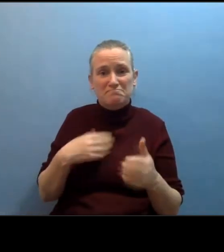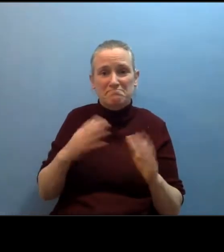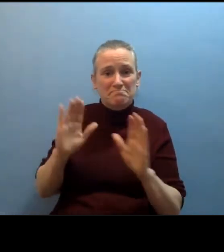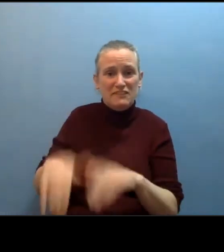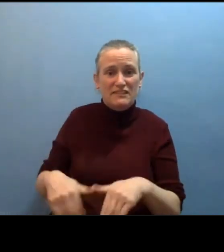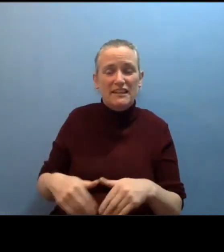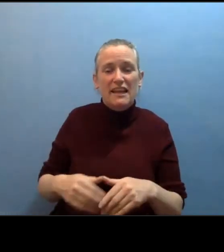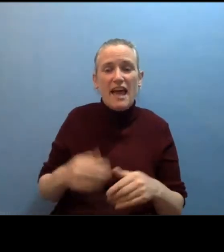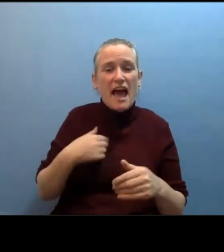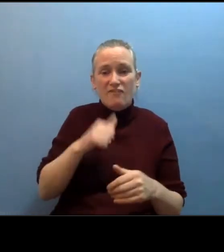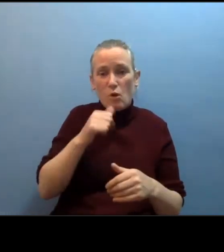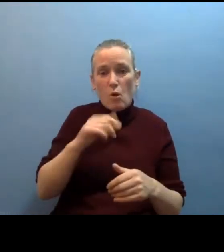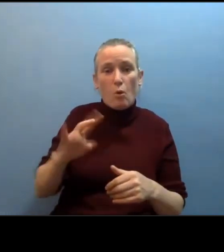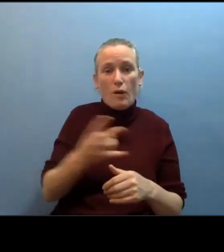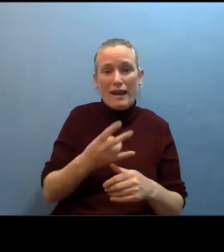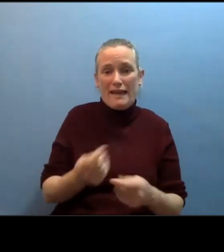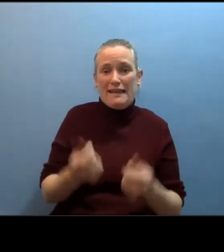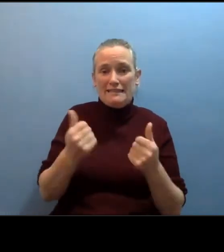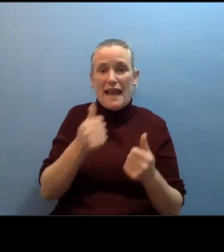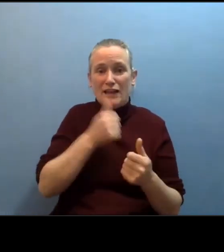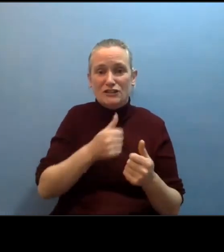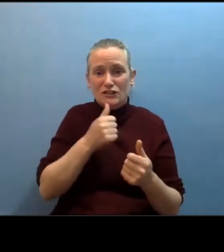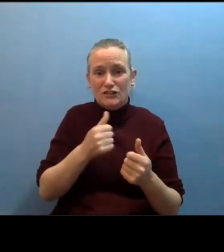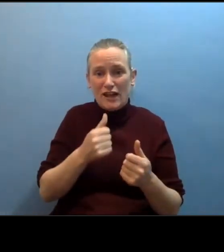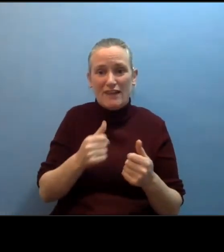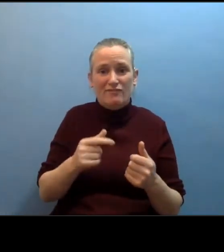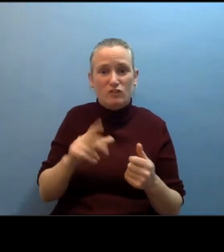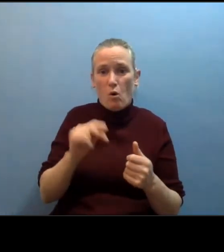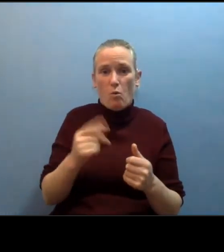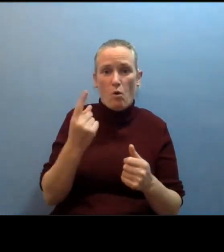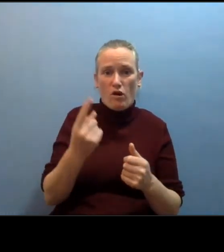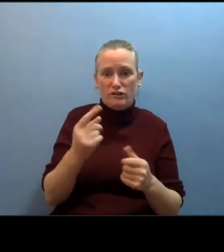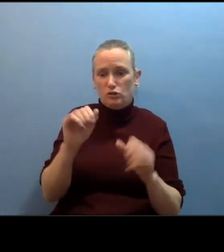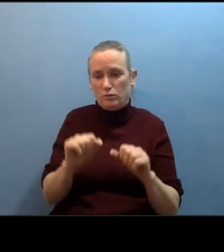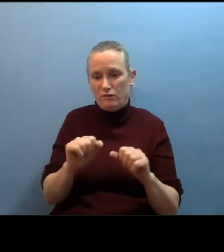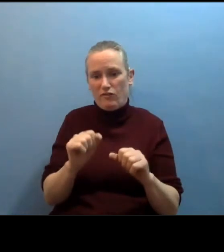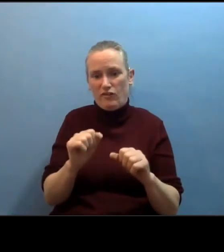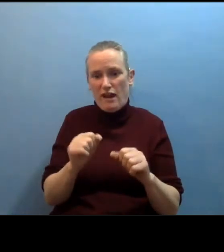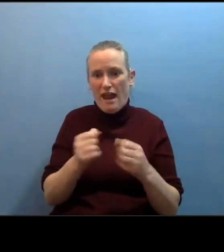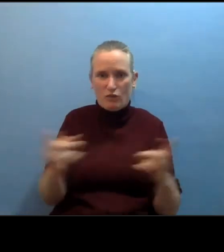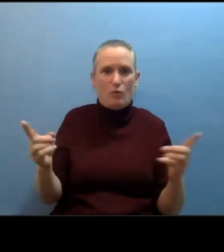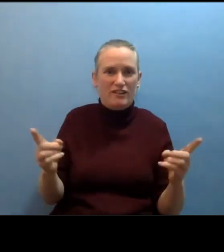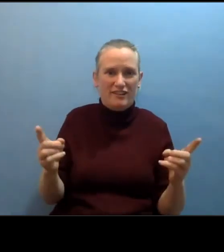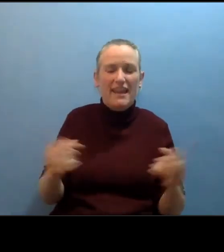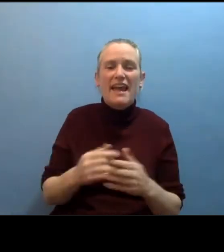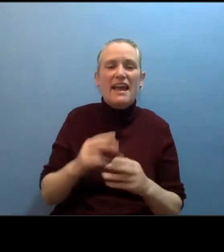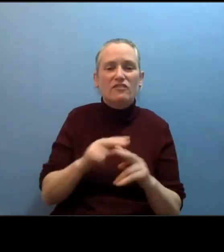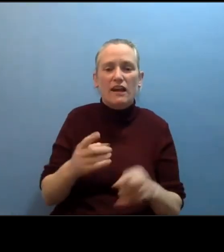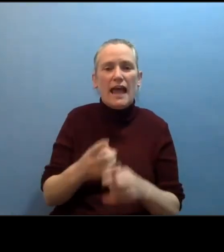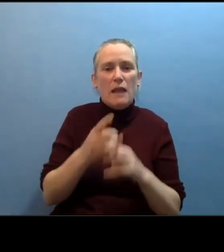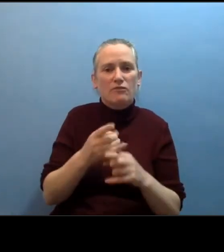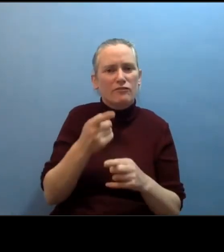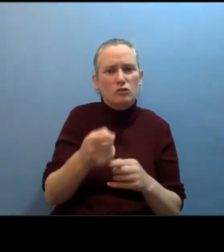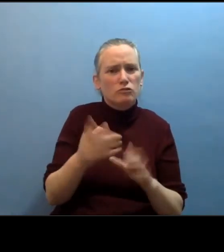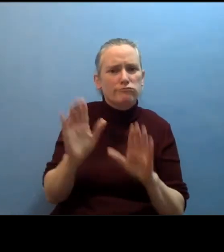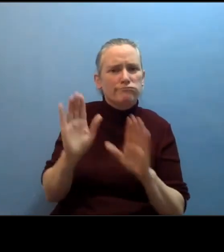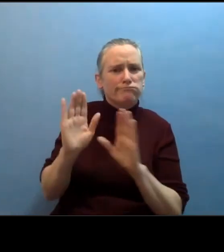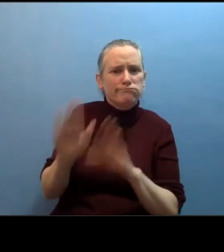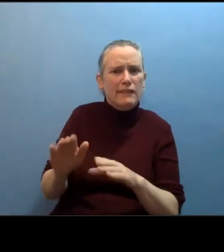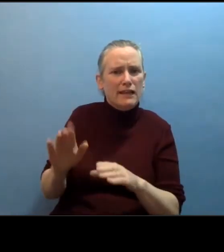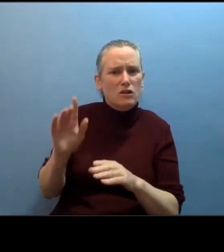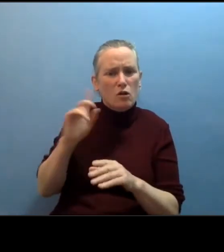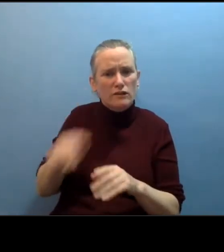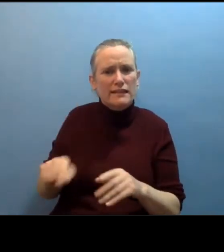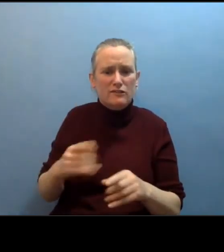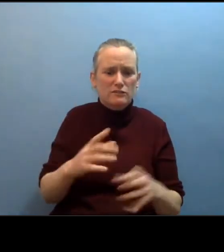to any of these things, and there's no one size fits all. So if it's not helpful to you, ignore it and take what is helpful to